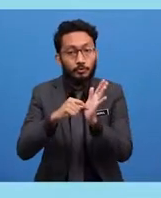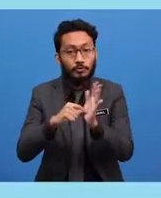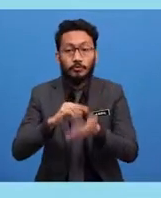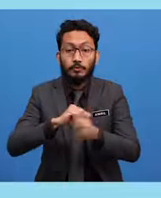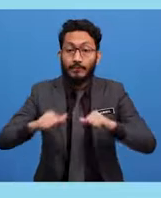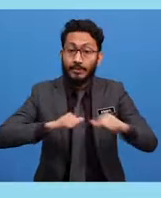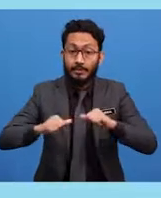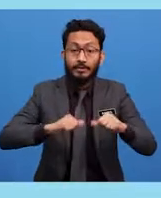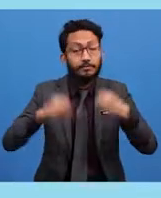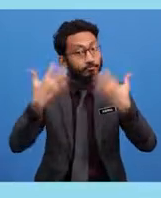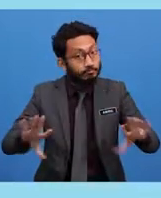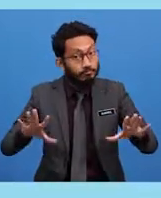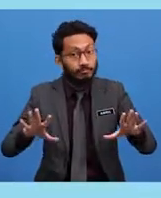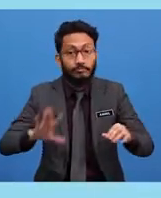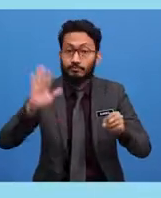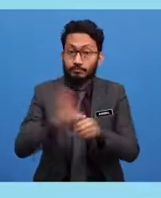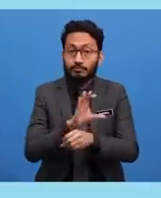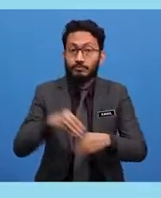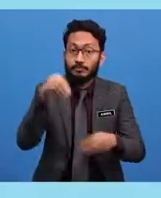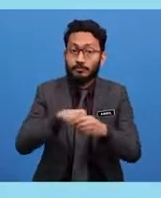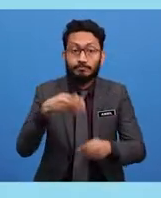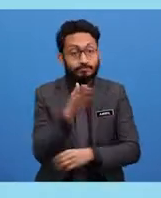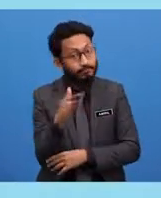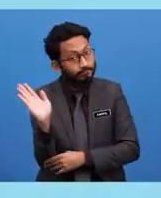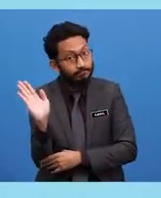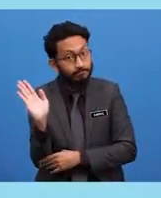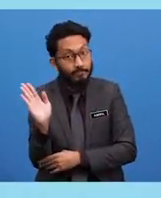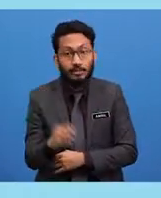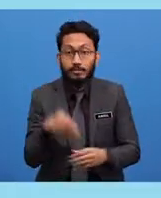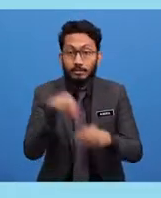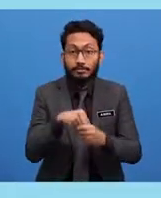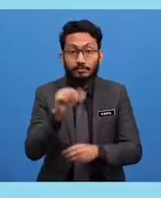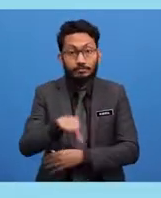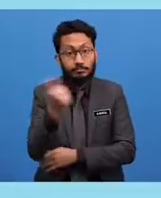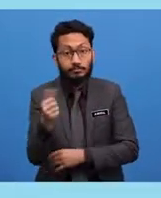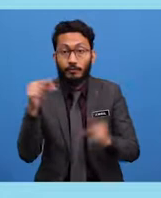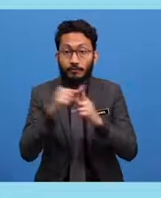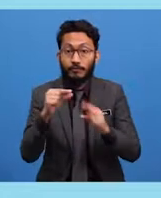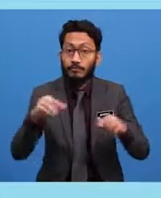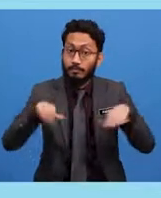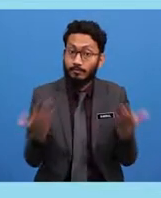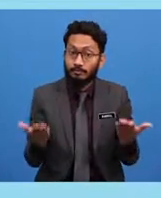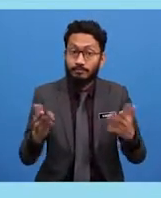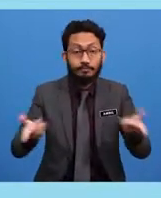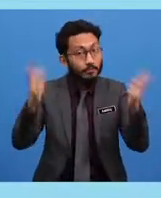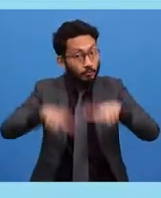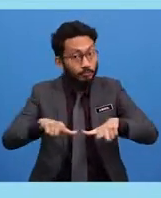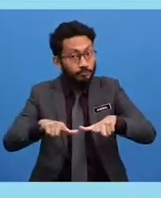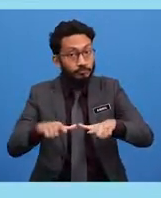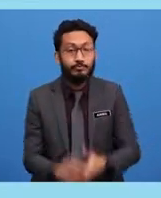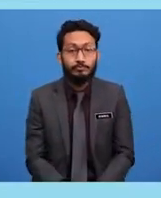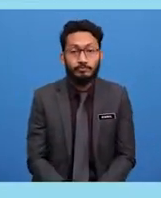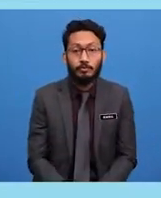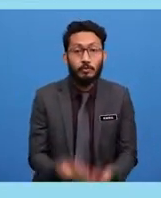the action has been completed in the past. In other words, it had already happened.